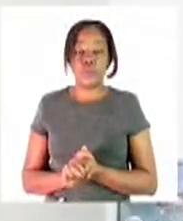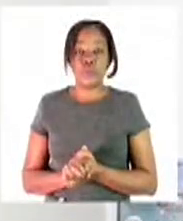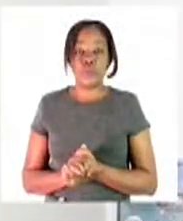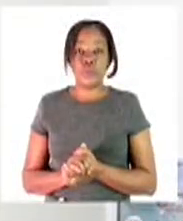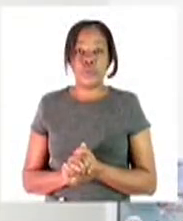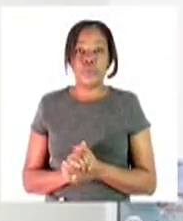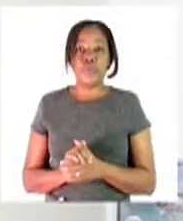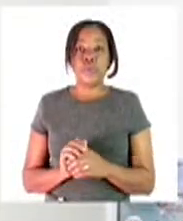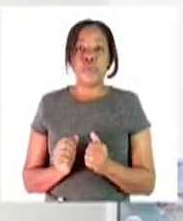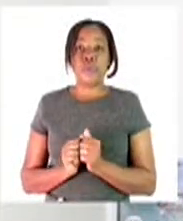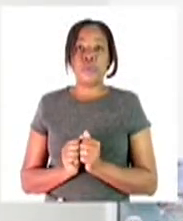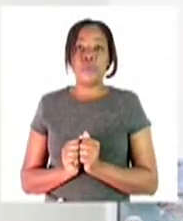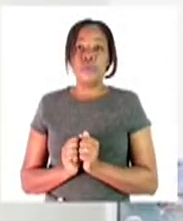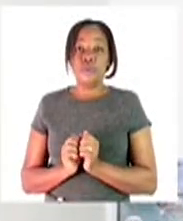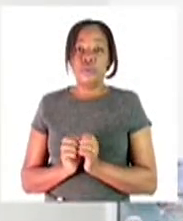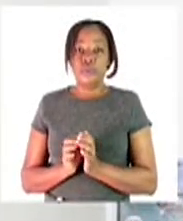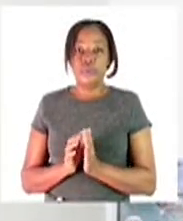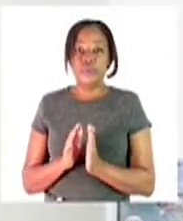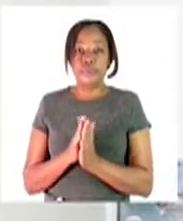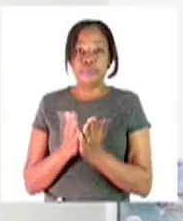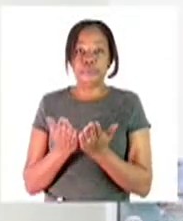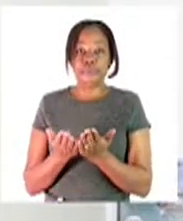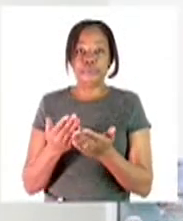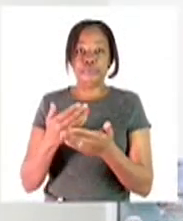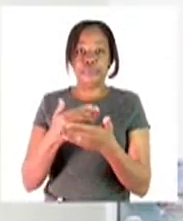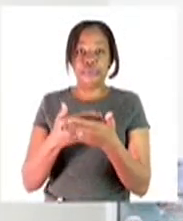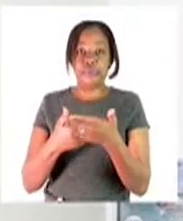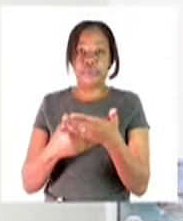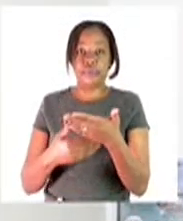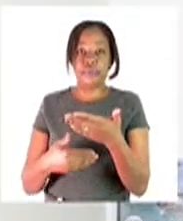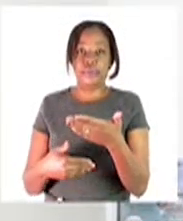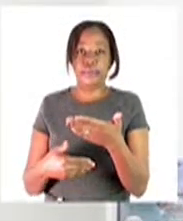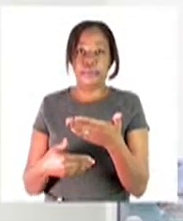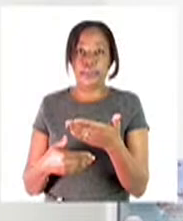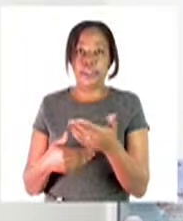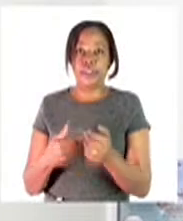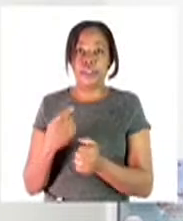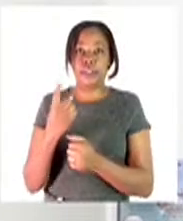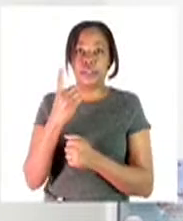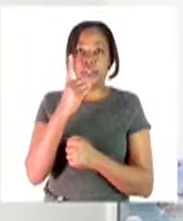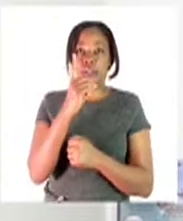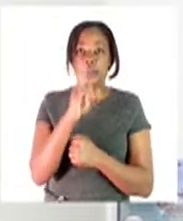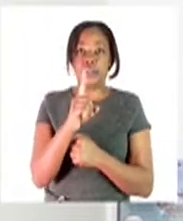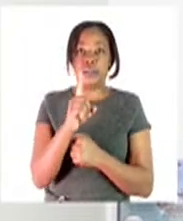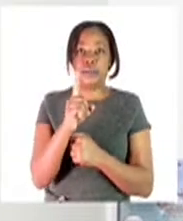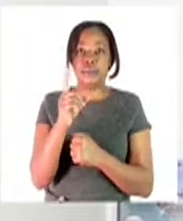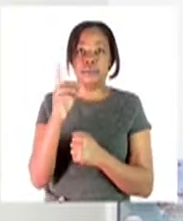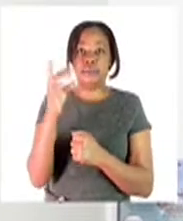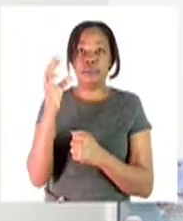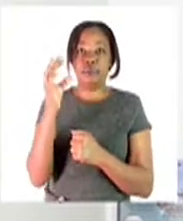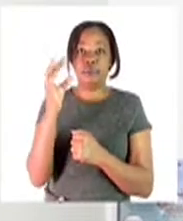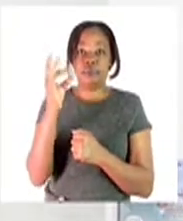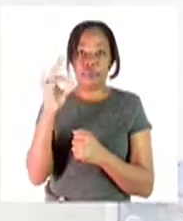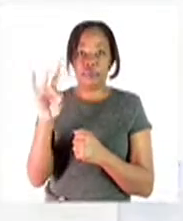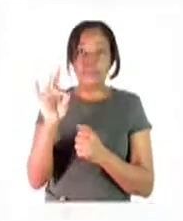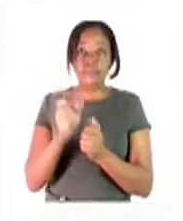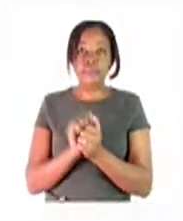Okay, we are going to look at the diphthongs on page